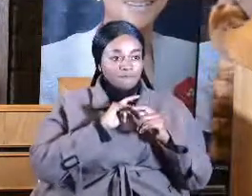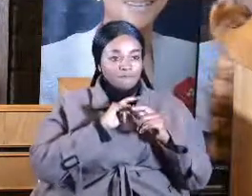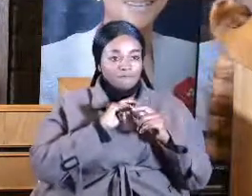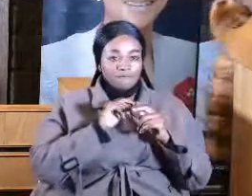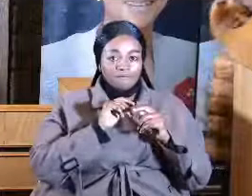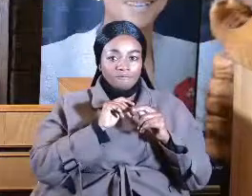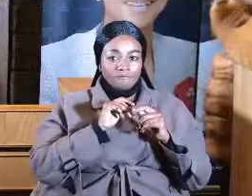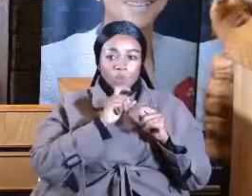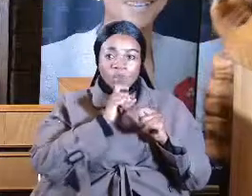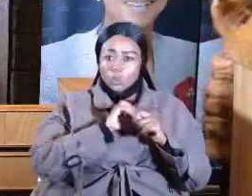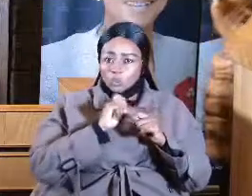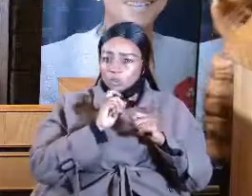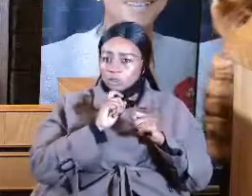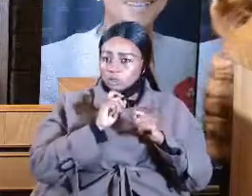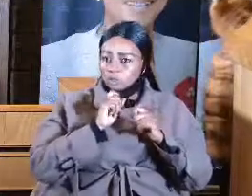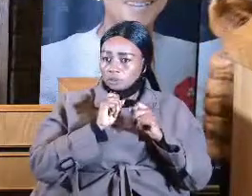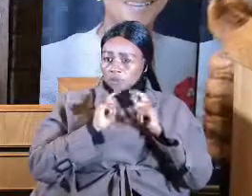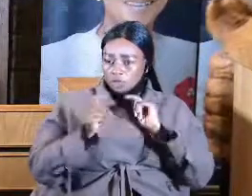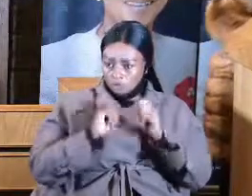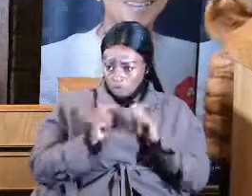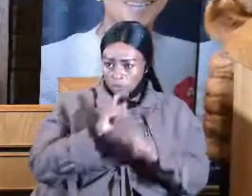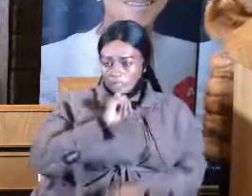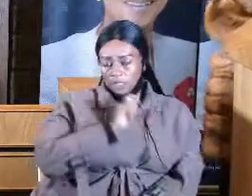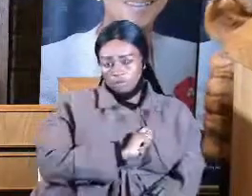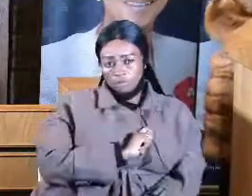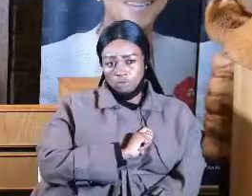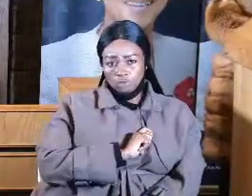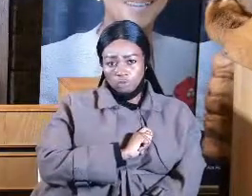that indeed